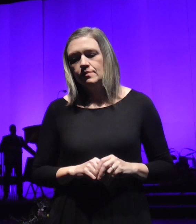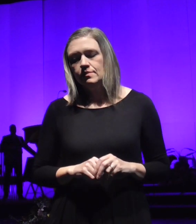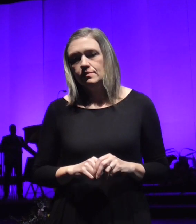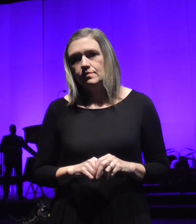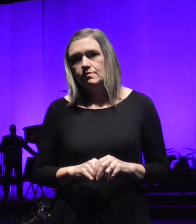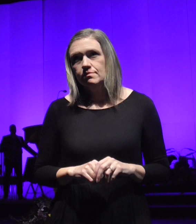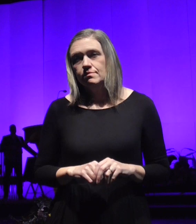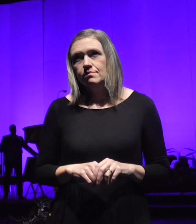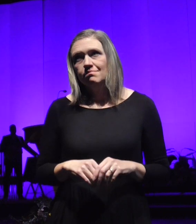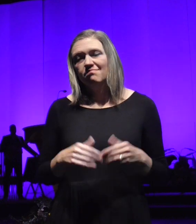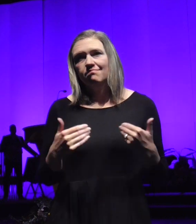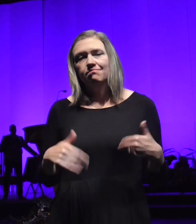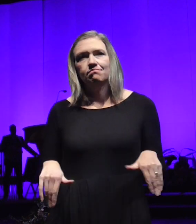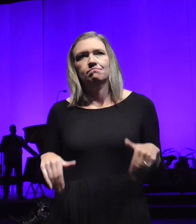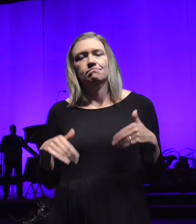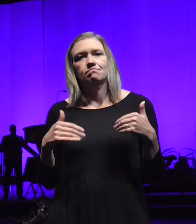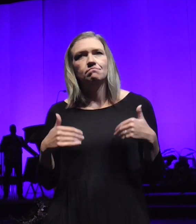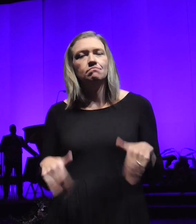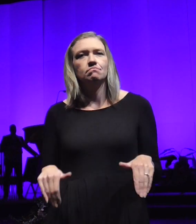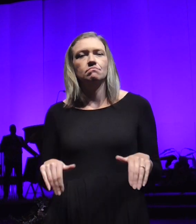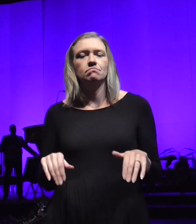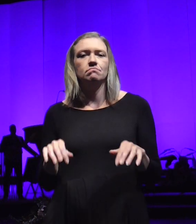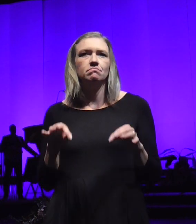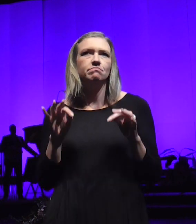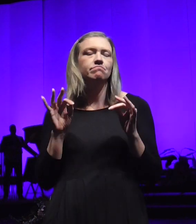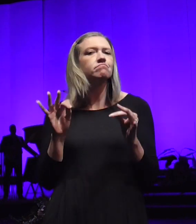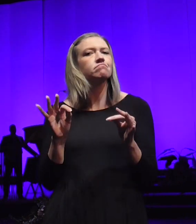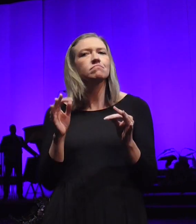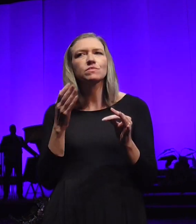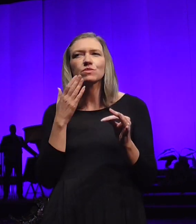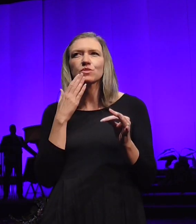How good it is to be in the stillness.